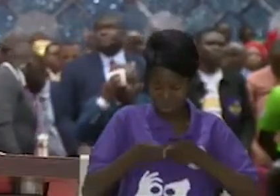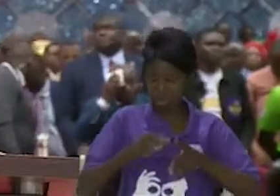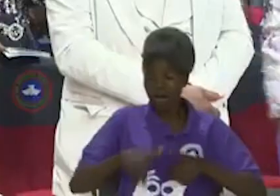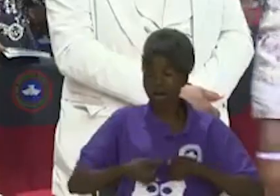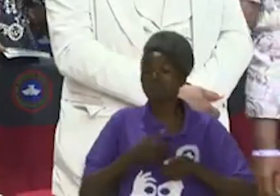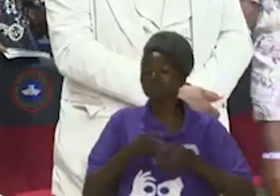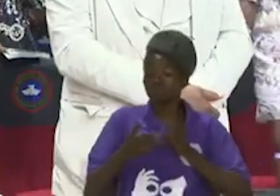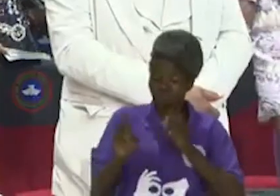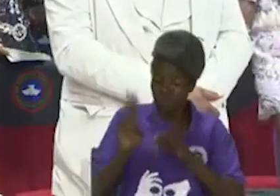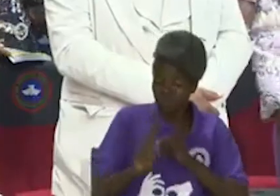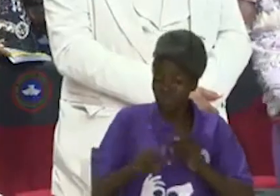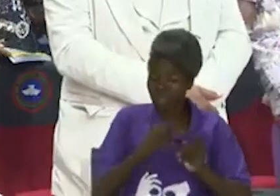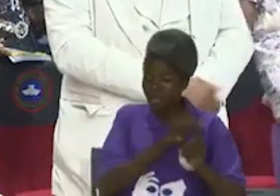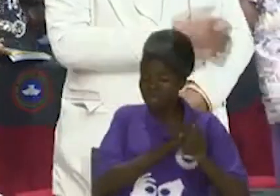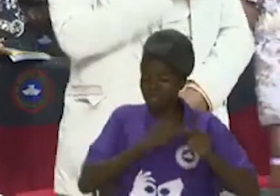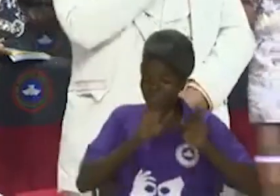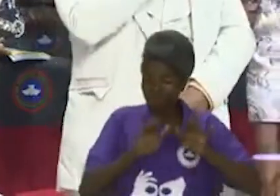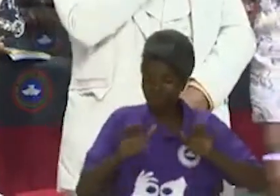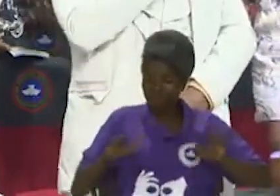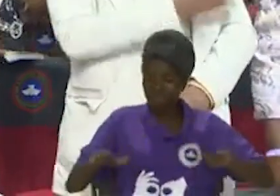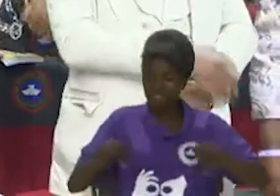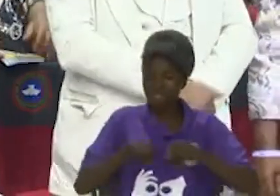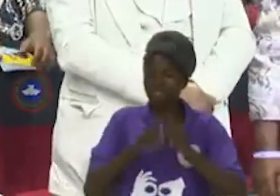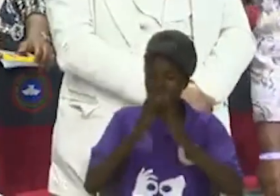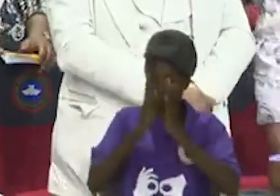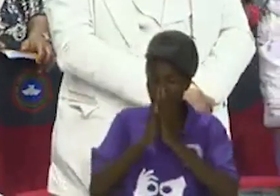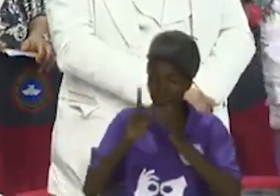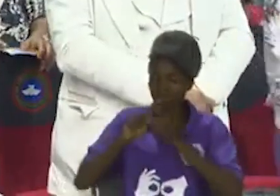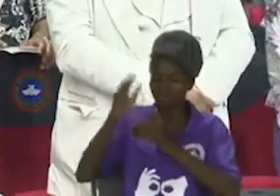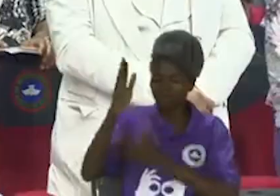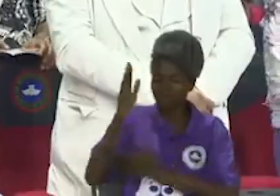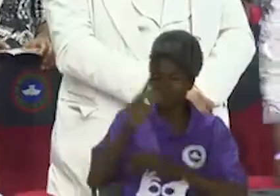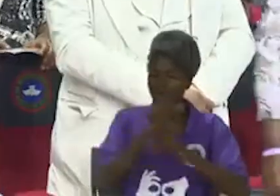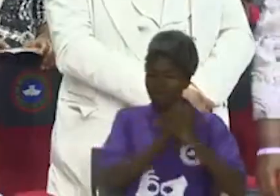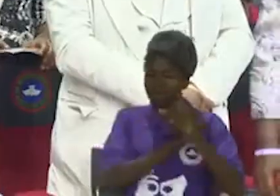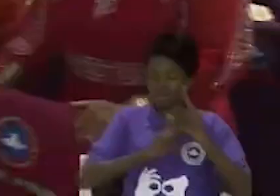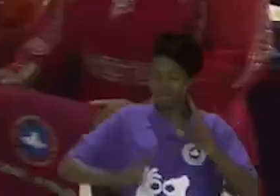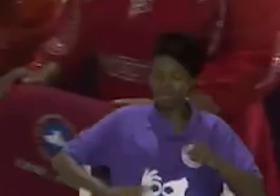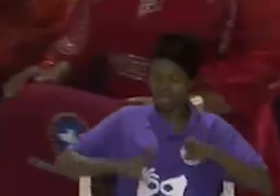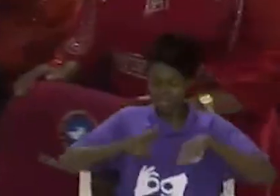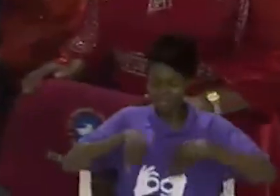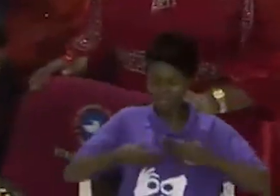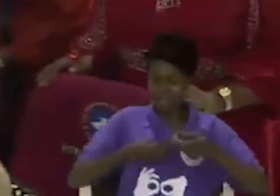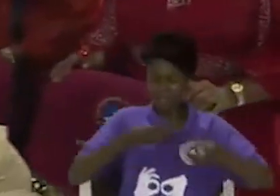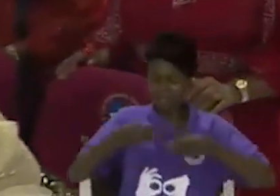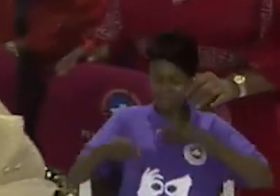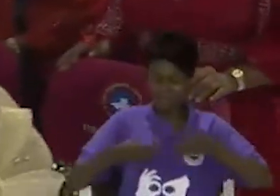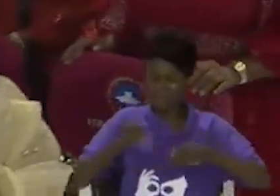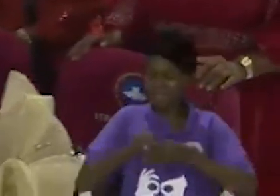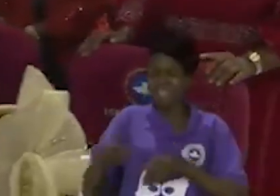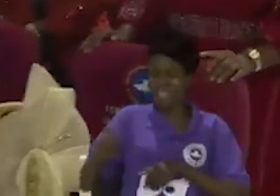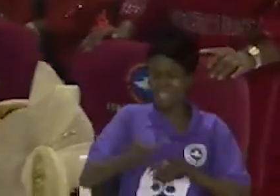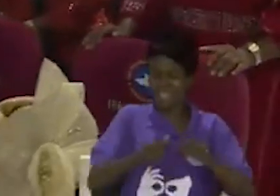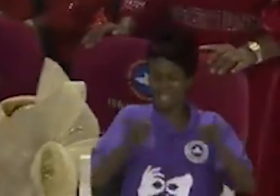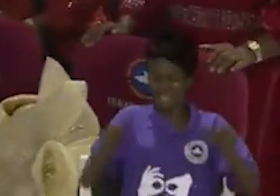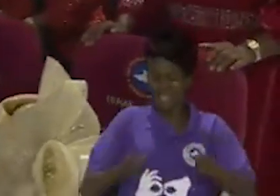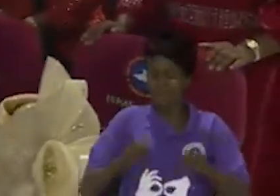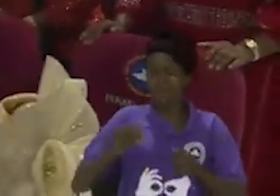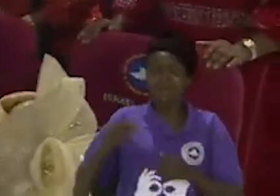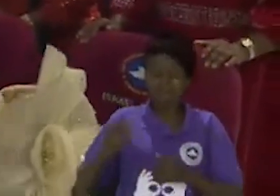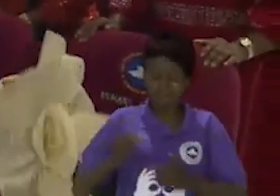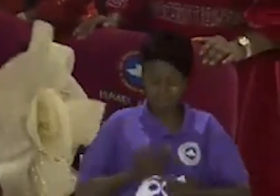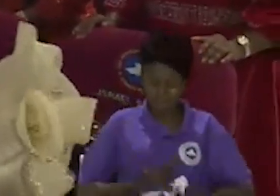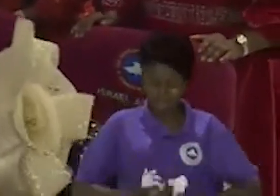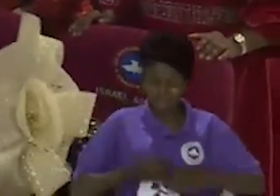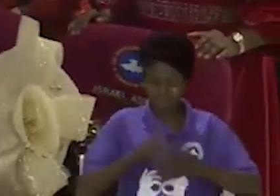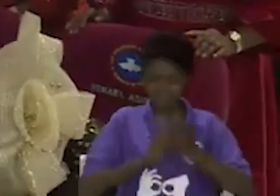dominion. As your children have cried to you, our God, we pray that you will give us dominion in every sphere of life. In the mighty name of